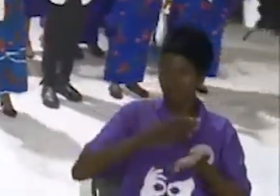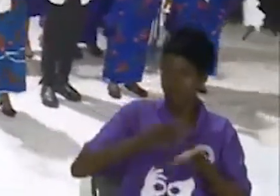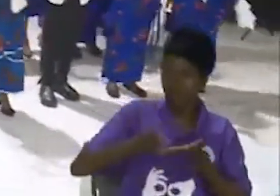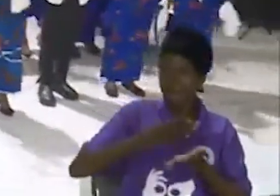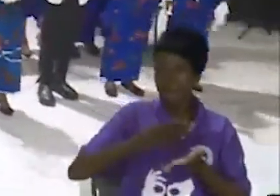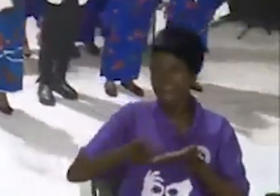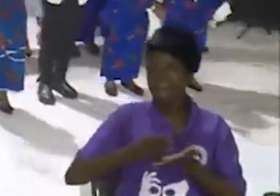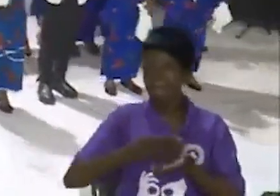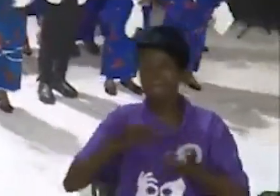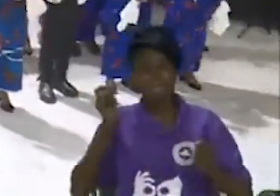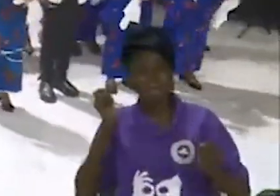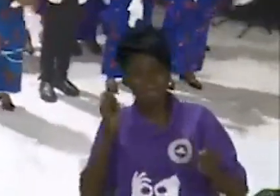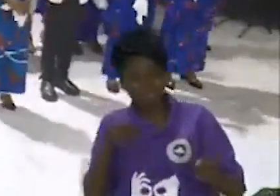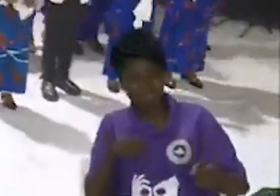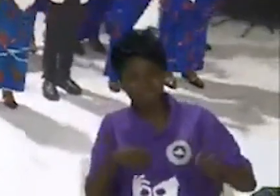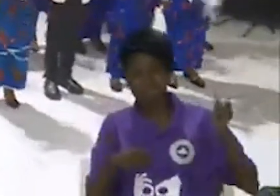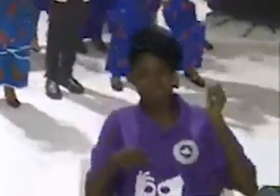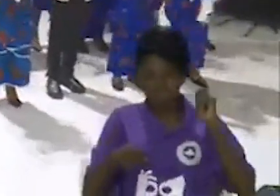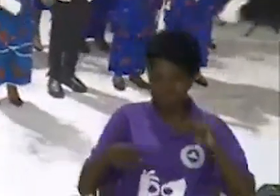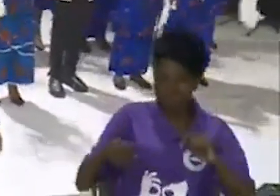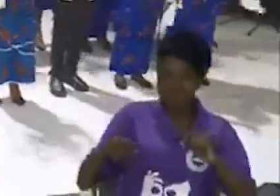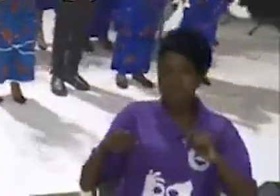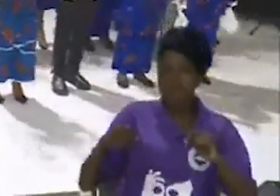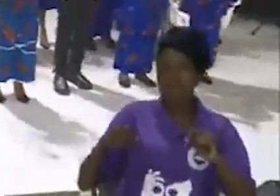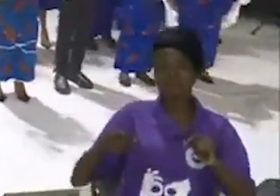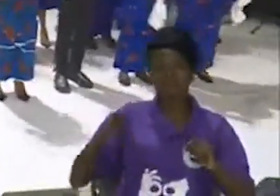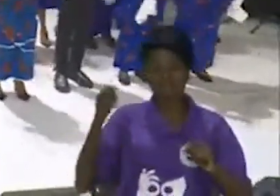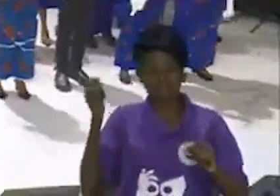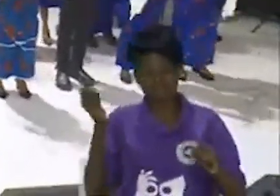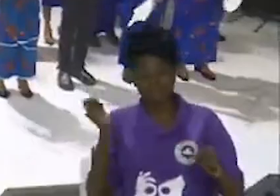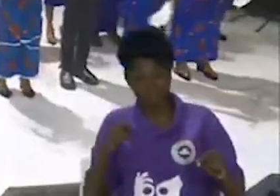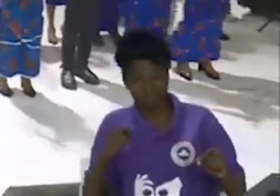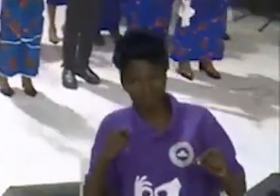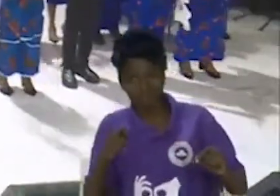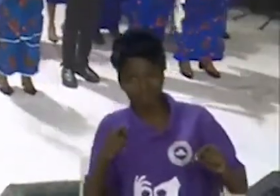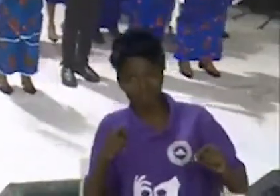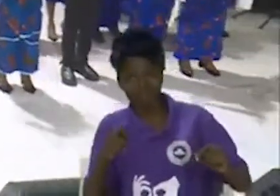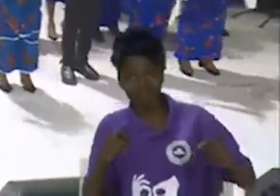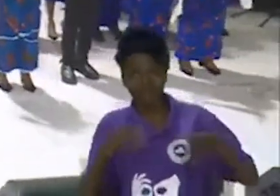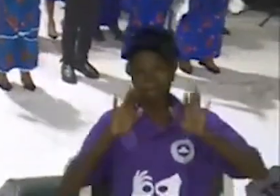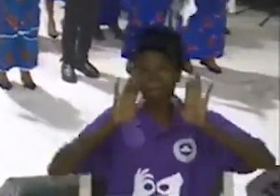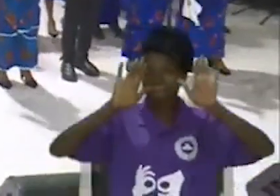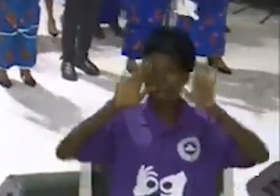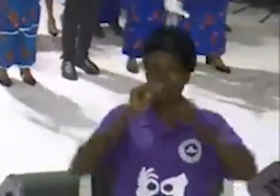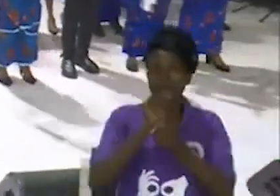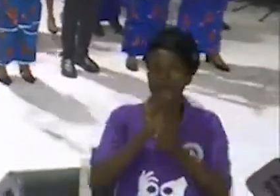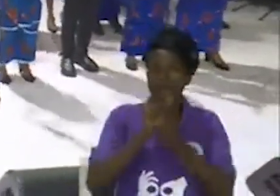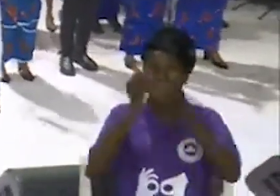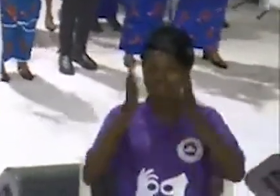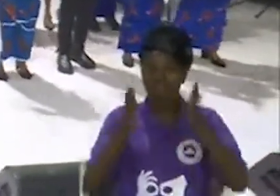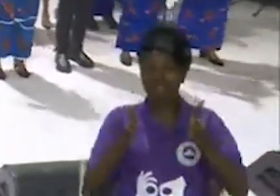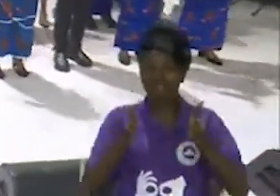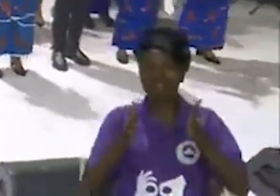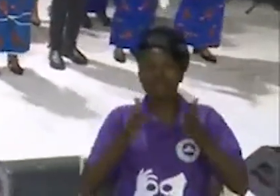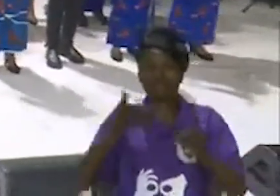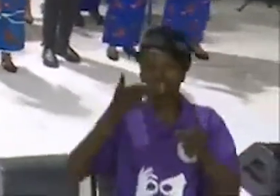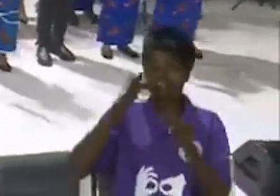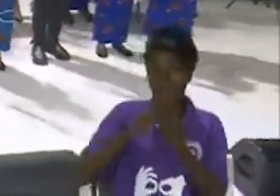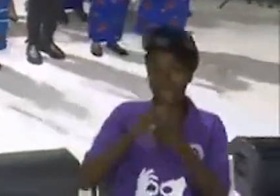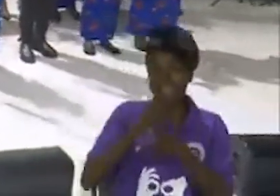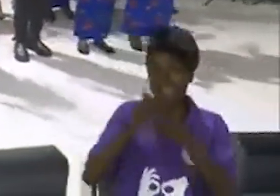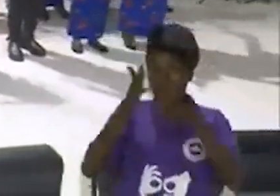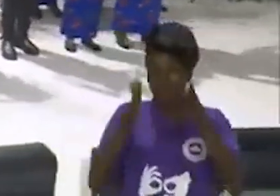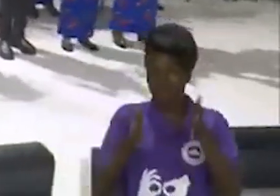Agu Bataraya Marawalosa, Waymaker, Miracle Walker, Promise